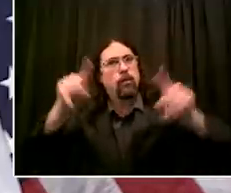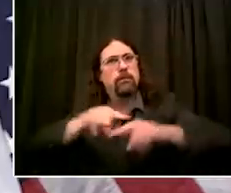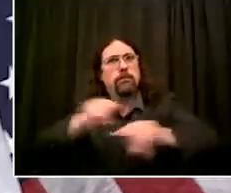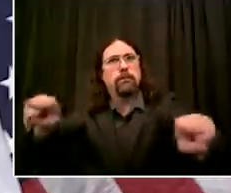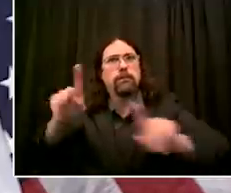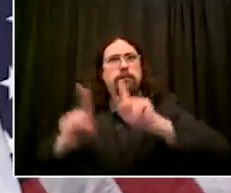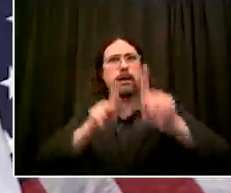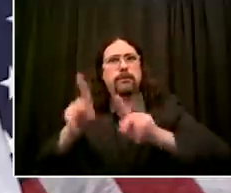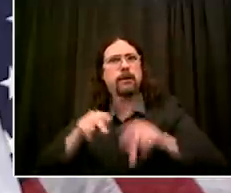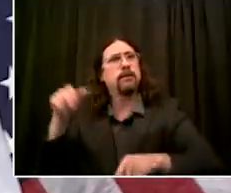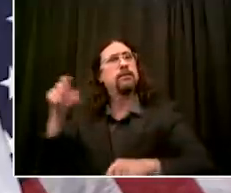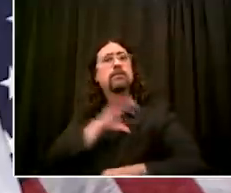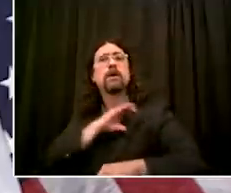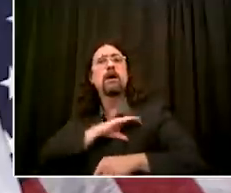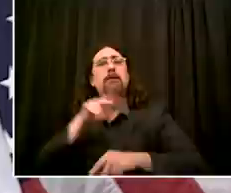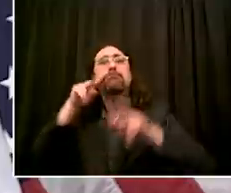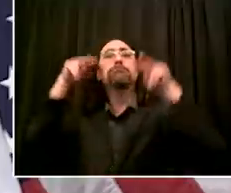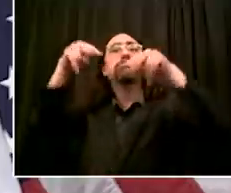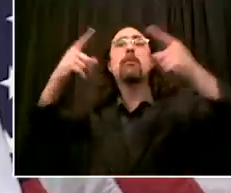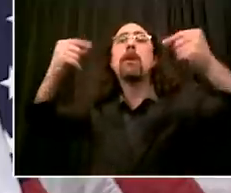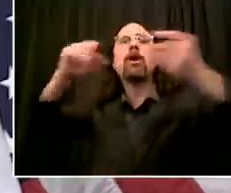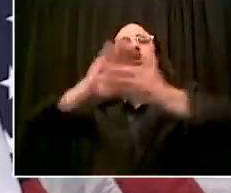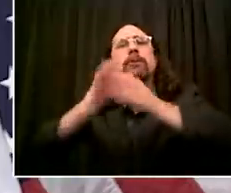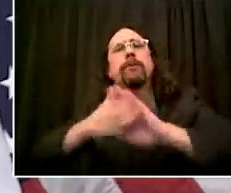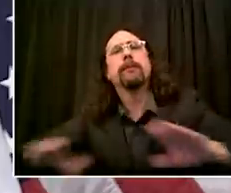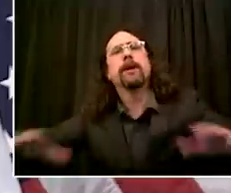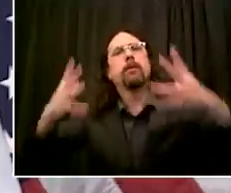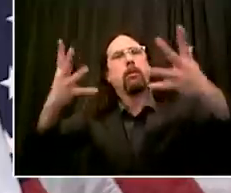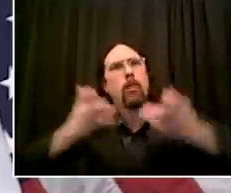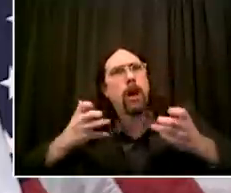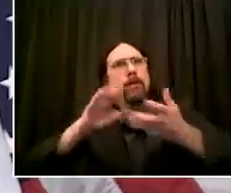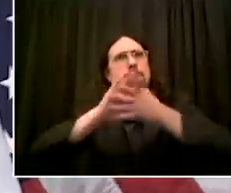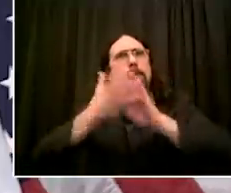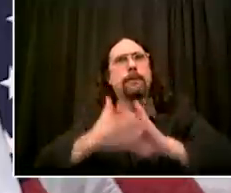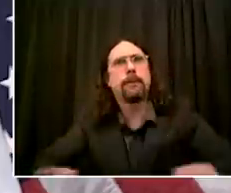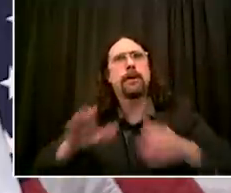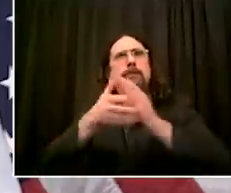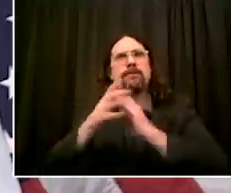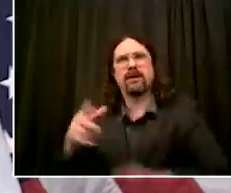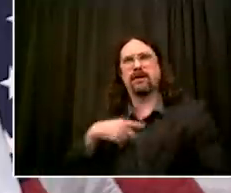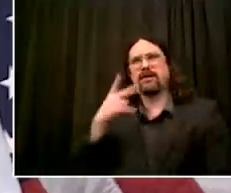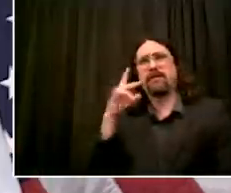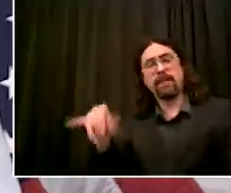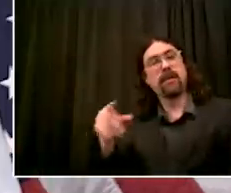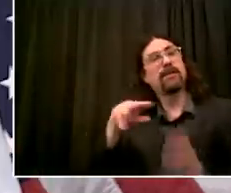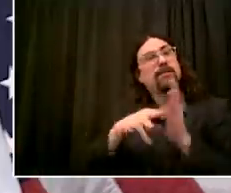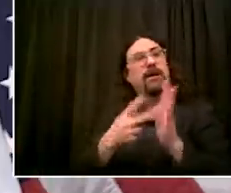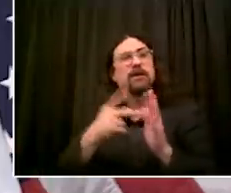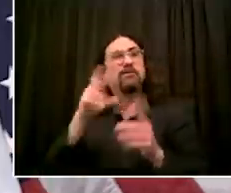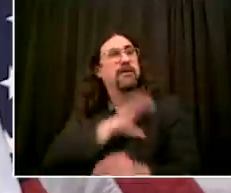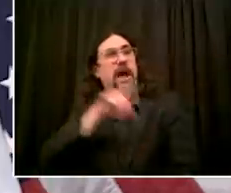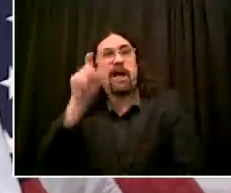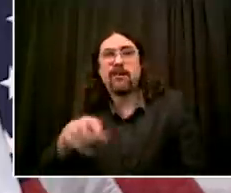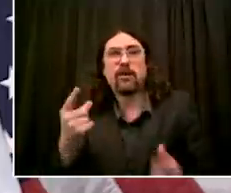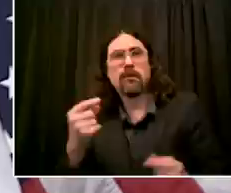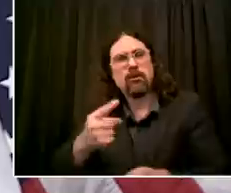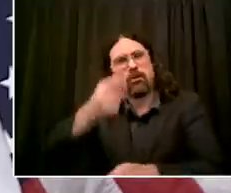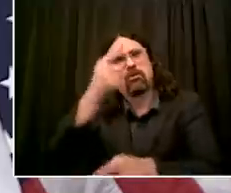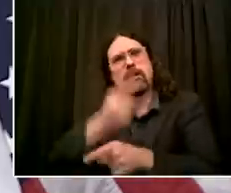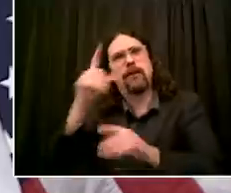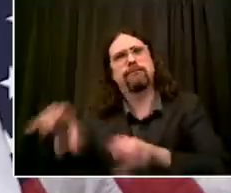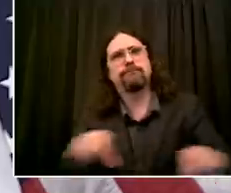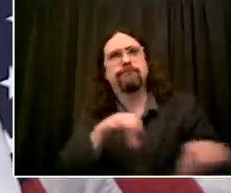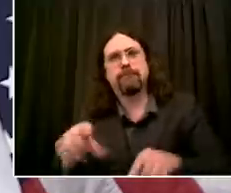those words. That's what our officers and their commanders understand. So we expect a lot of police officers.